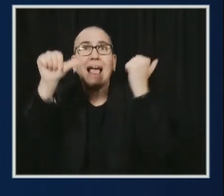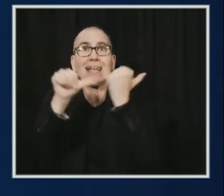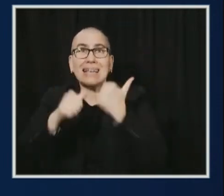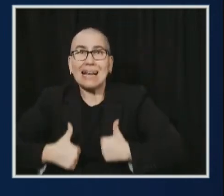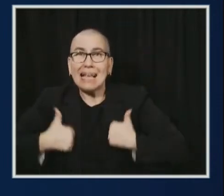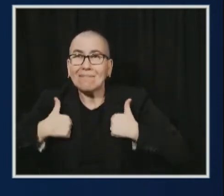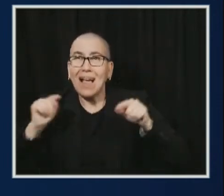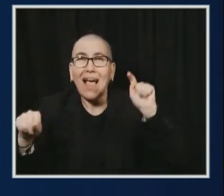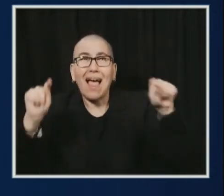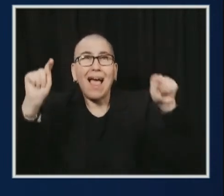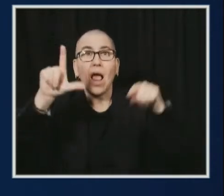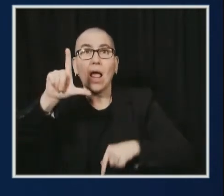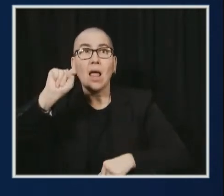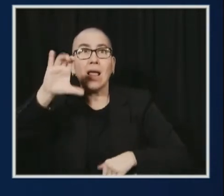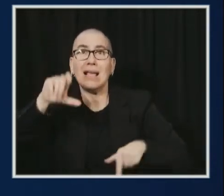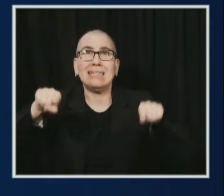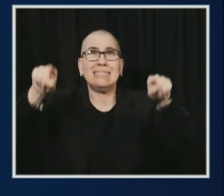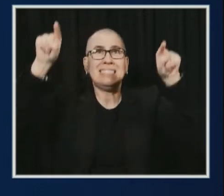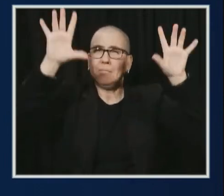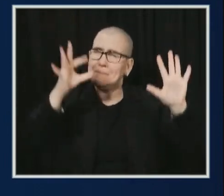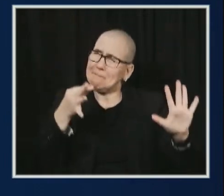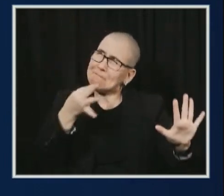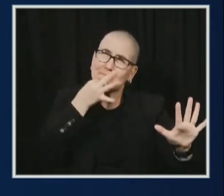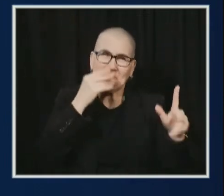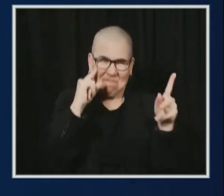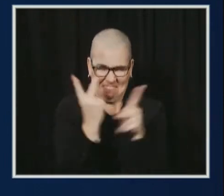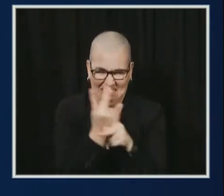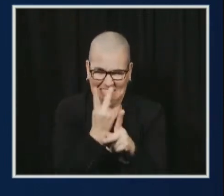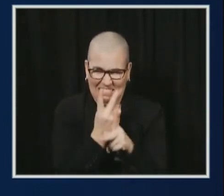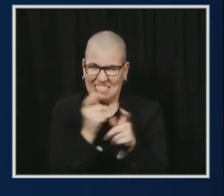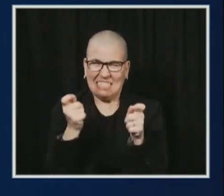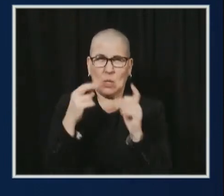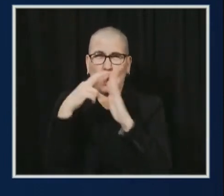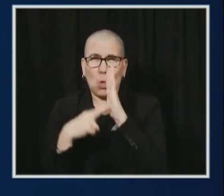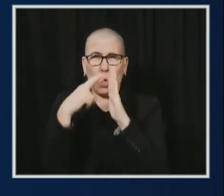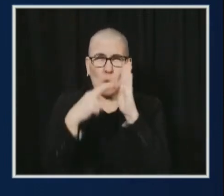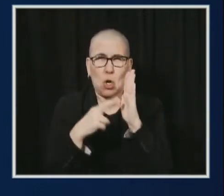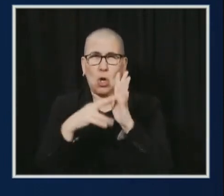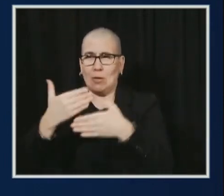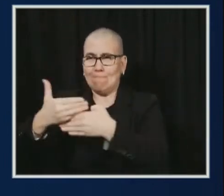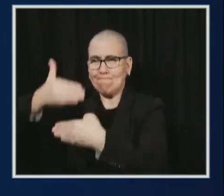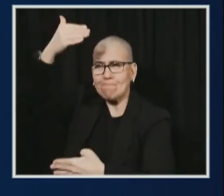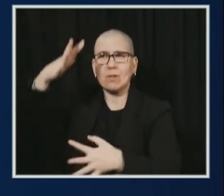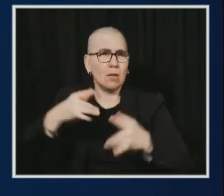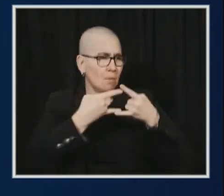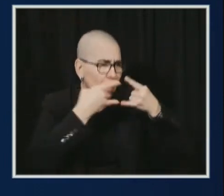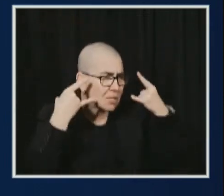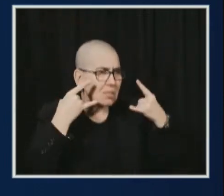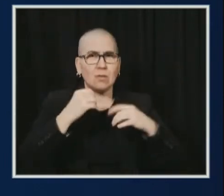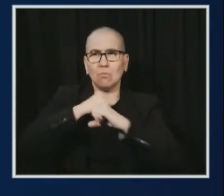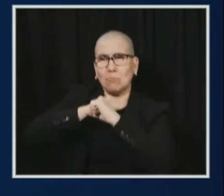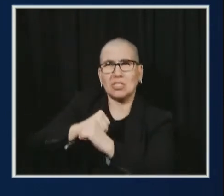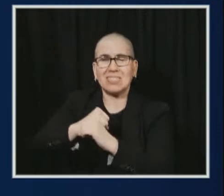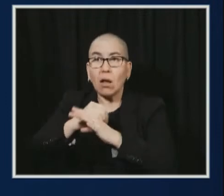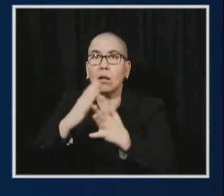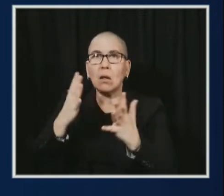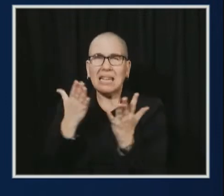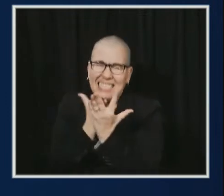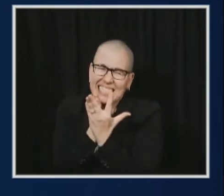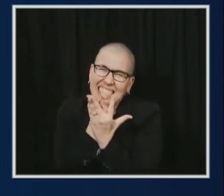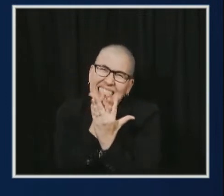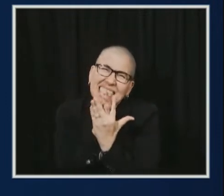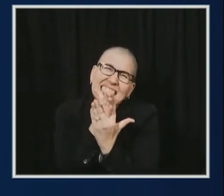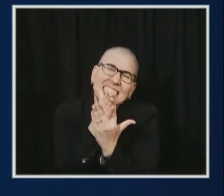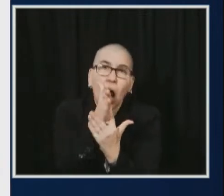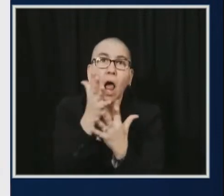controlled it, not only reduced their deaths almost to zero, they're open, and the joys of life of seeing grandkids and seeing family members is